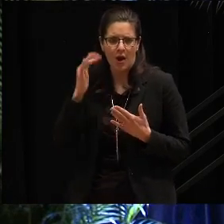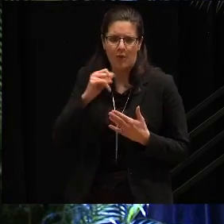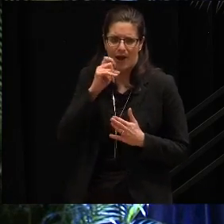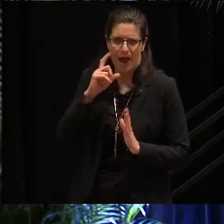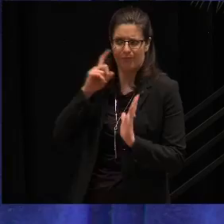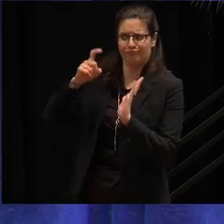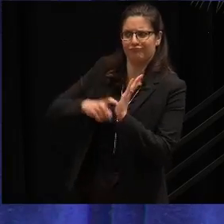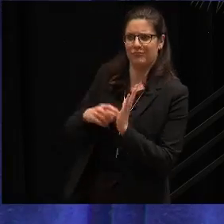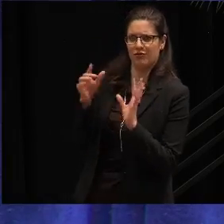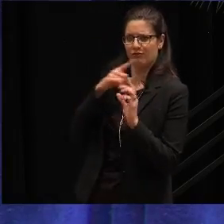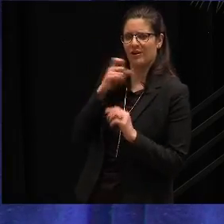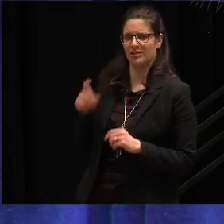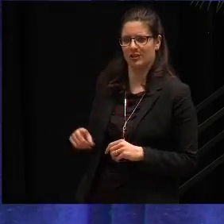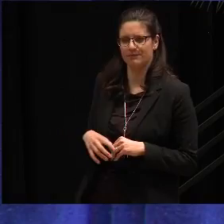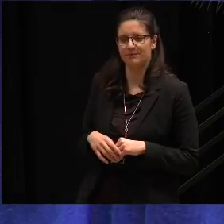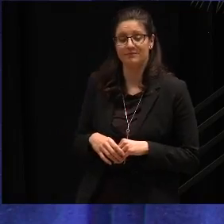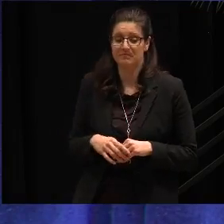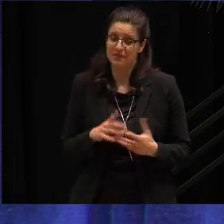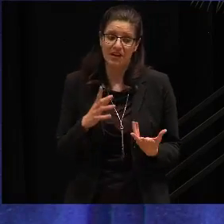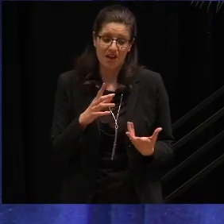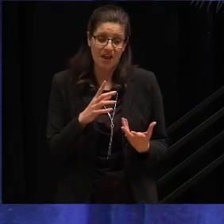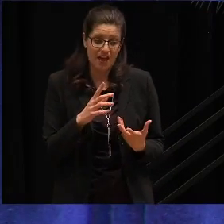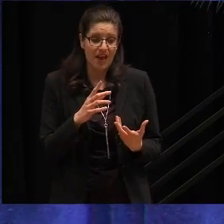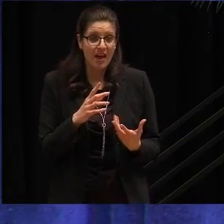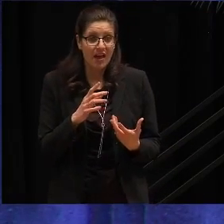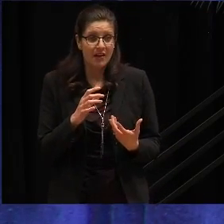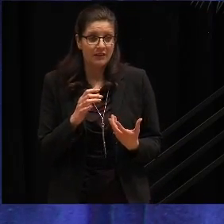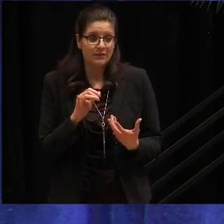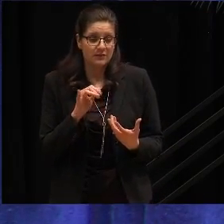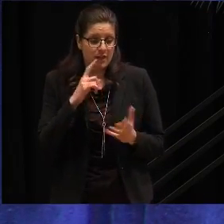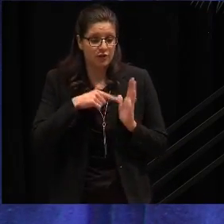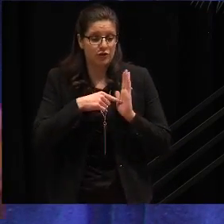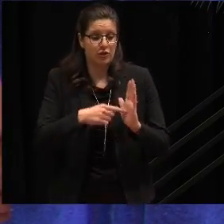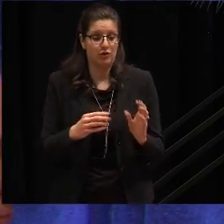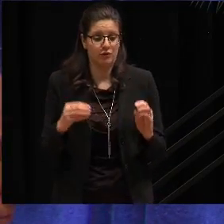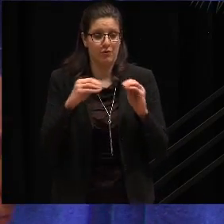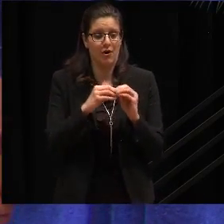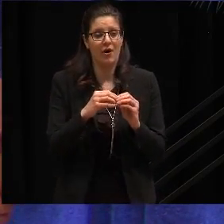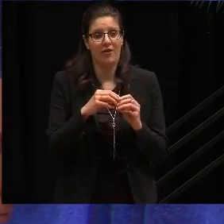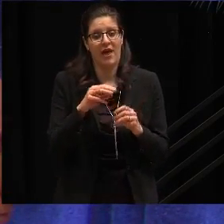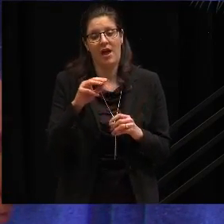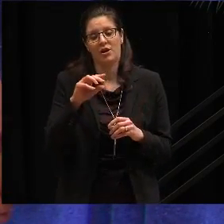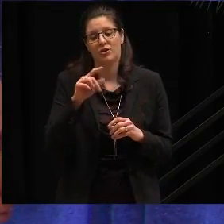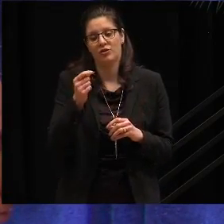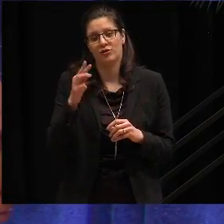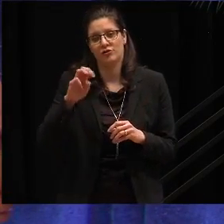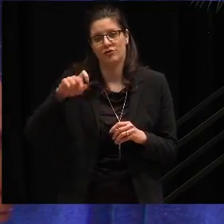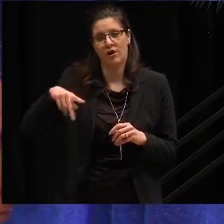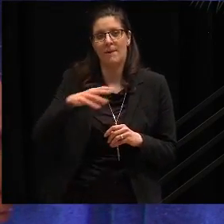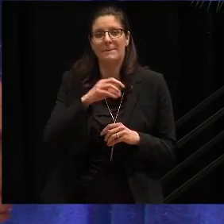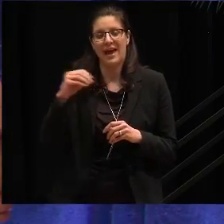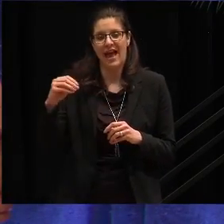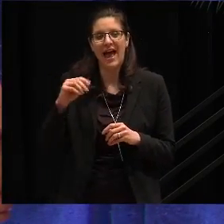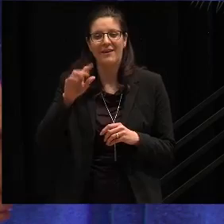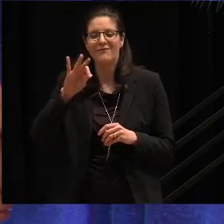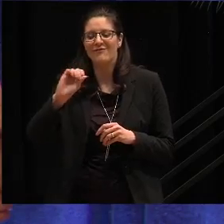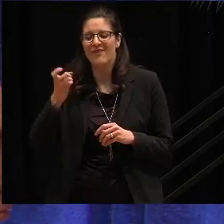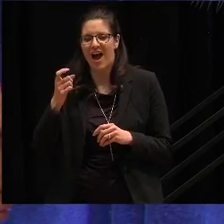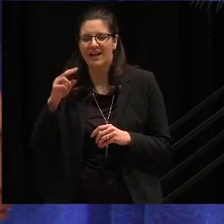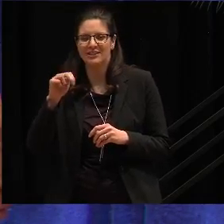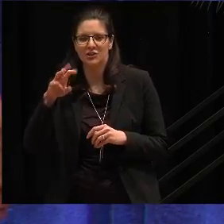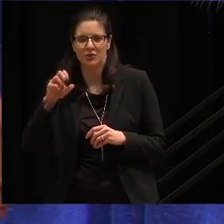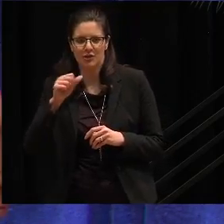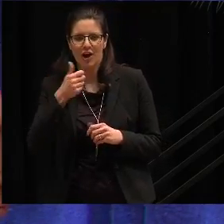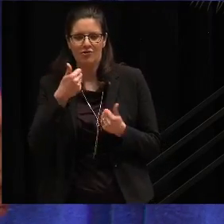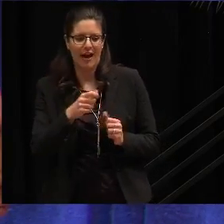says a lot more about the Mueller probe that Donald Trump and Fox News are trying to vilify Mueller. I